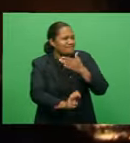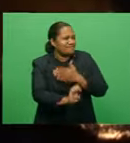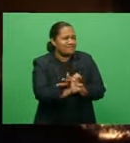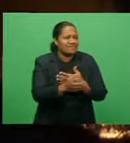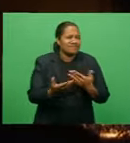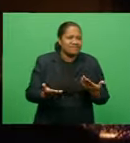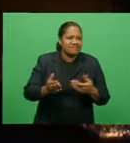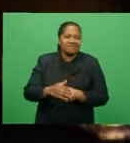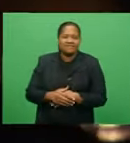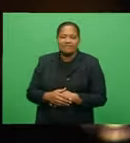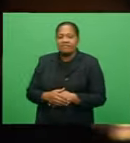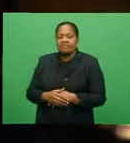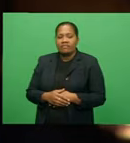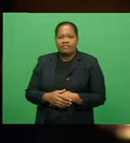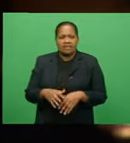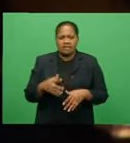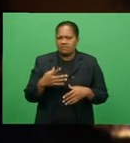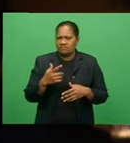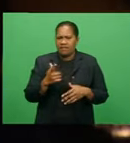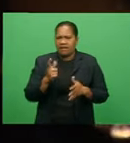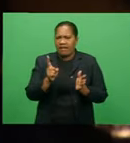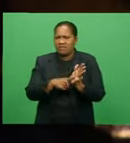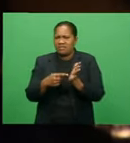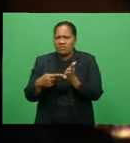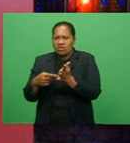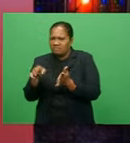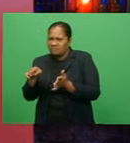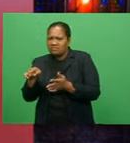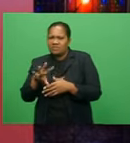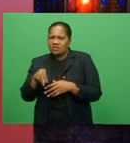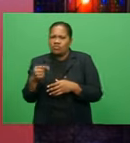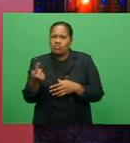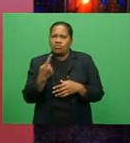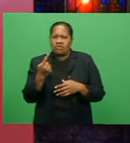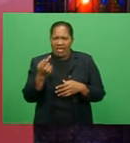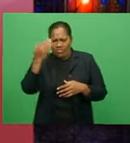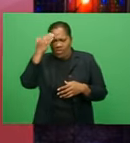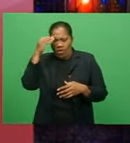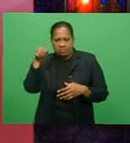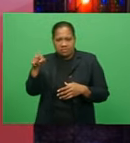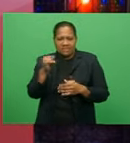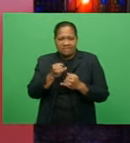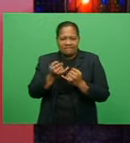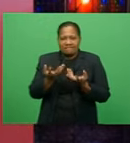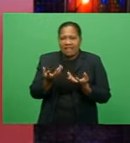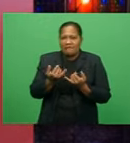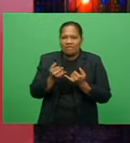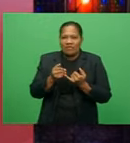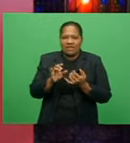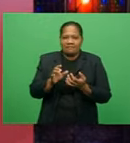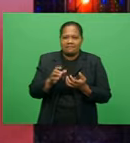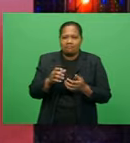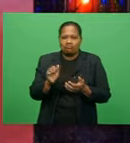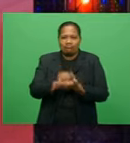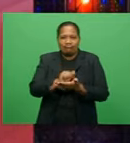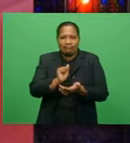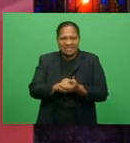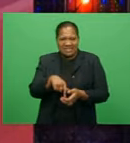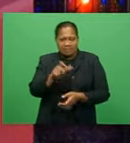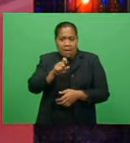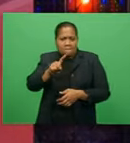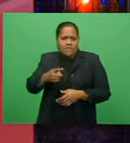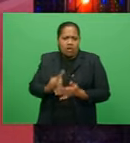once thought of Tambuya as someone who was there for all Fijians. I thought she was a very civilized person, but this is probably the reason why